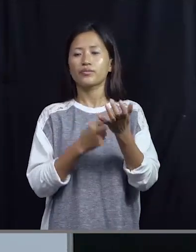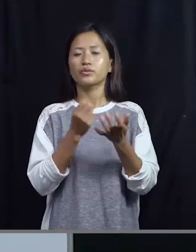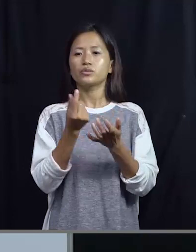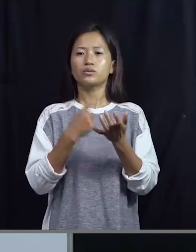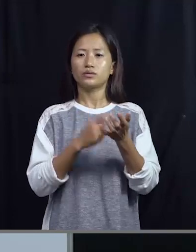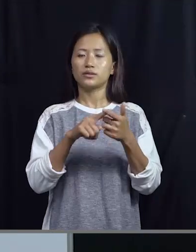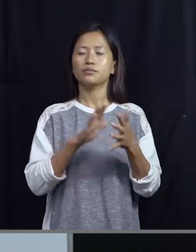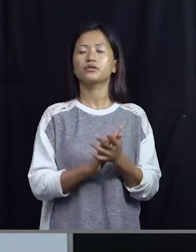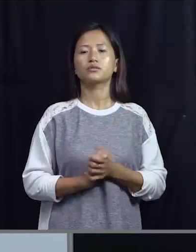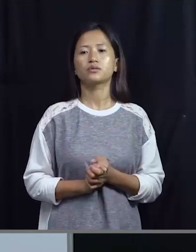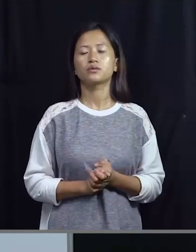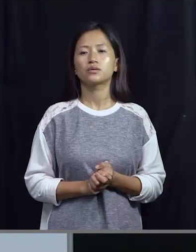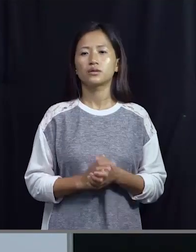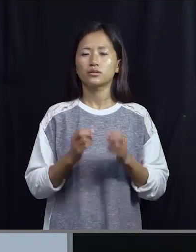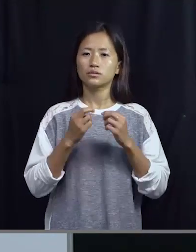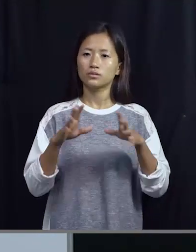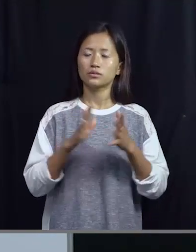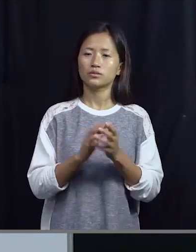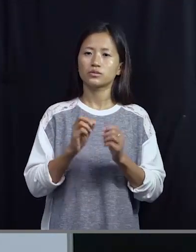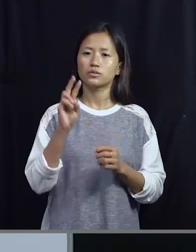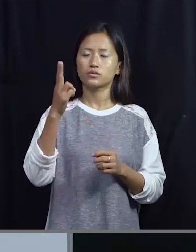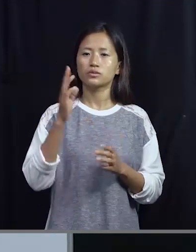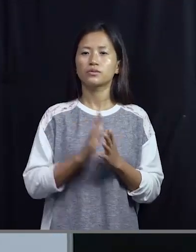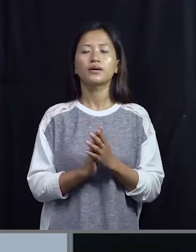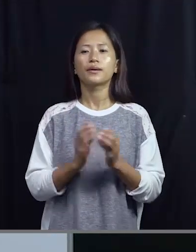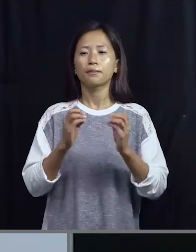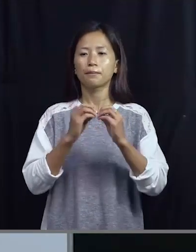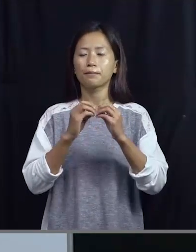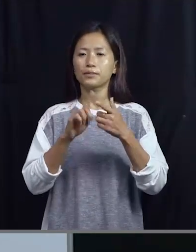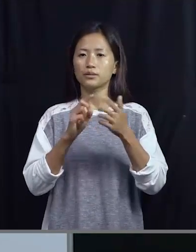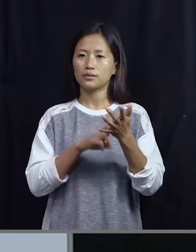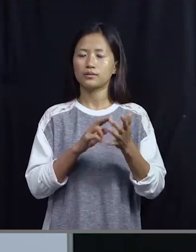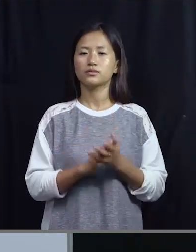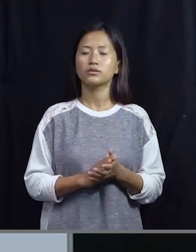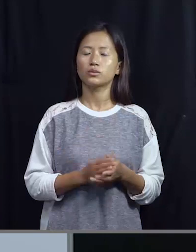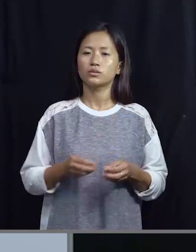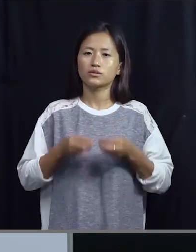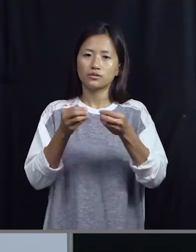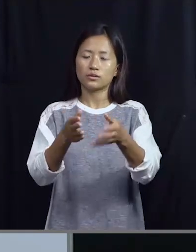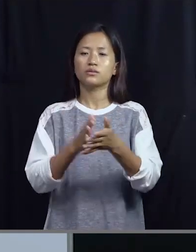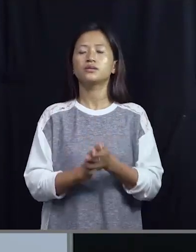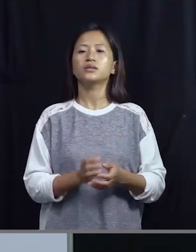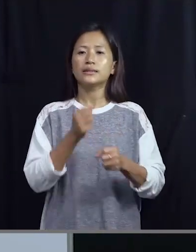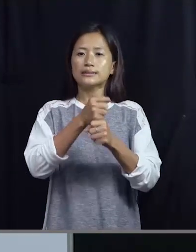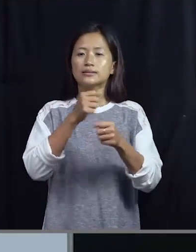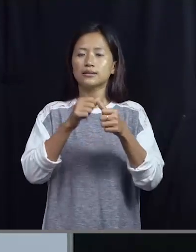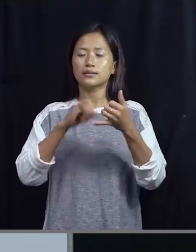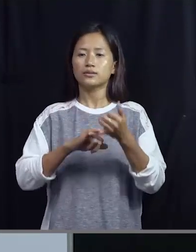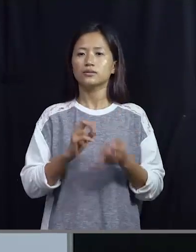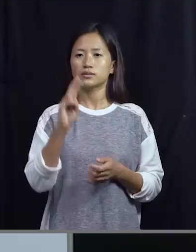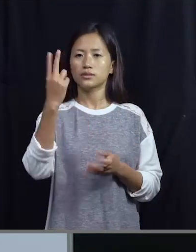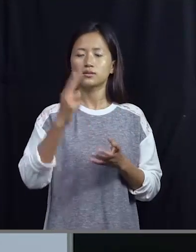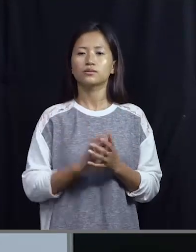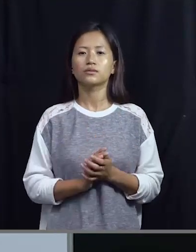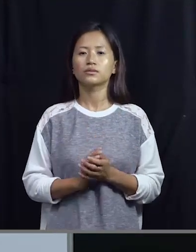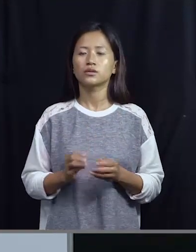is giving two benefits, right? One is it is giving you gas for household activities. The second one